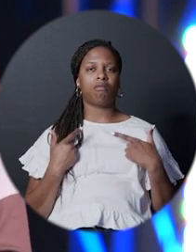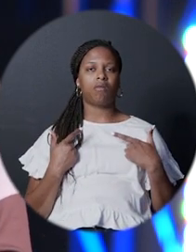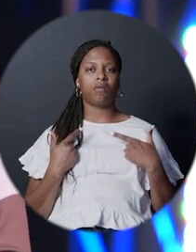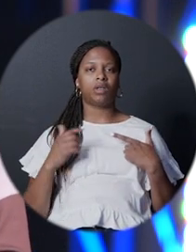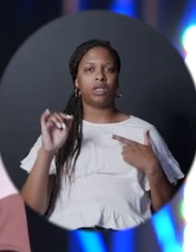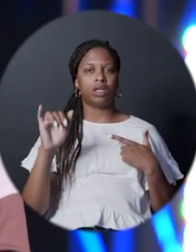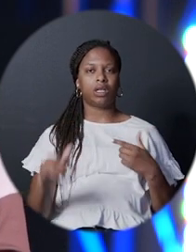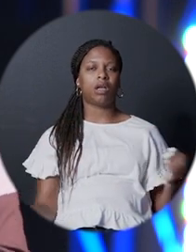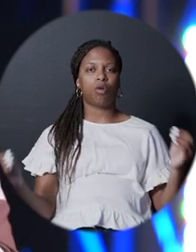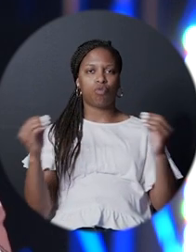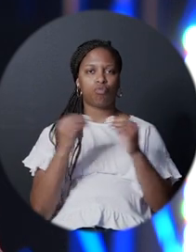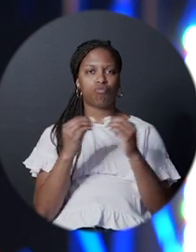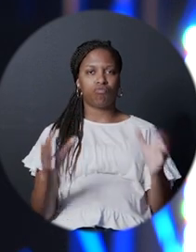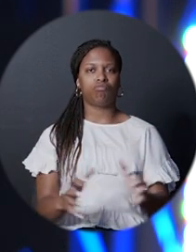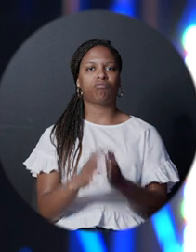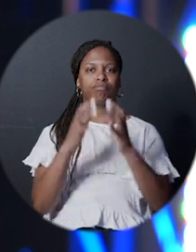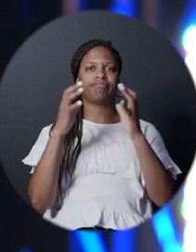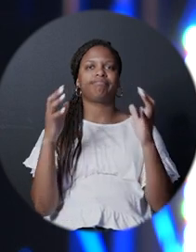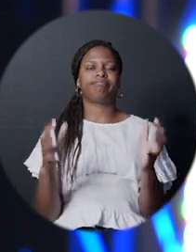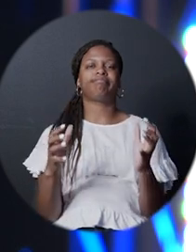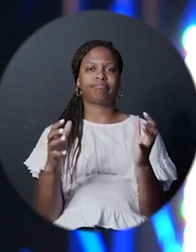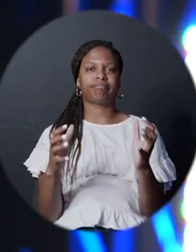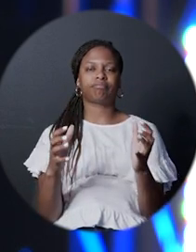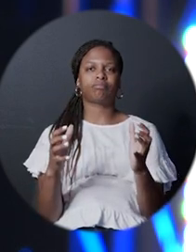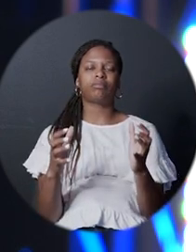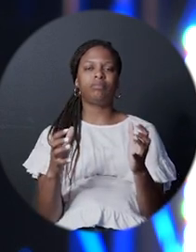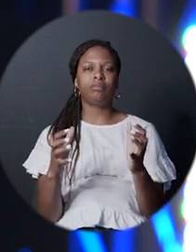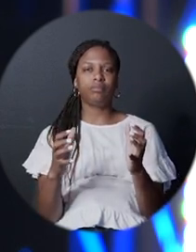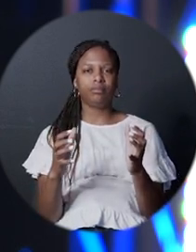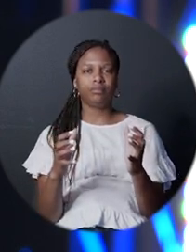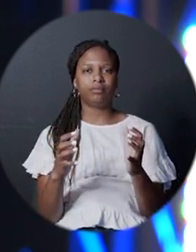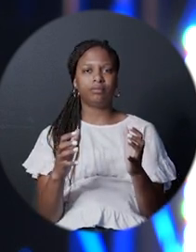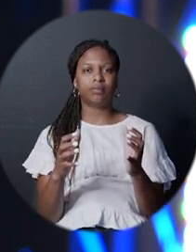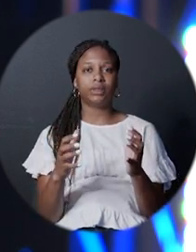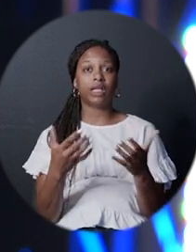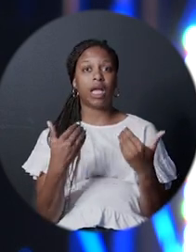life and having that life more abundantly?